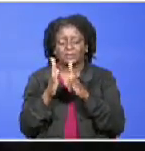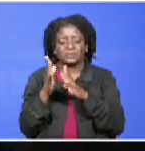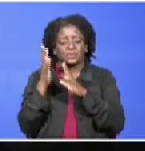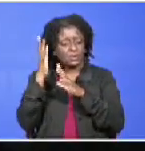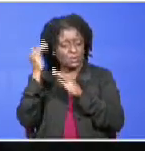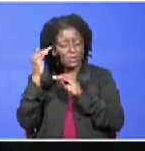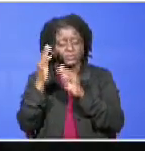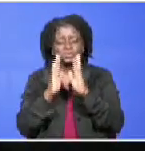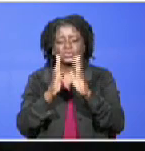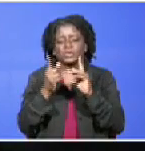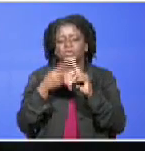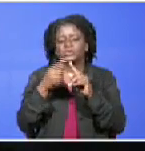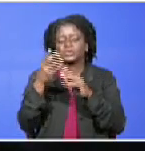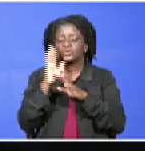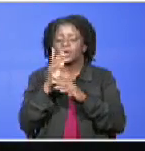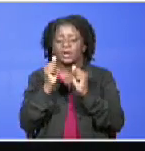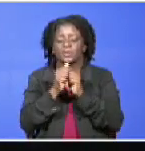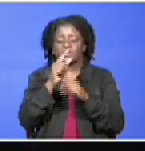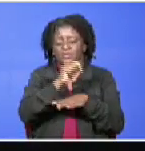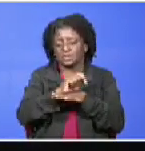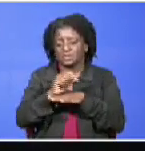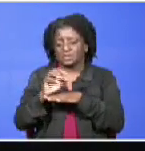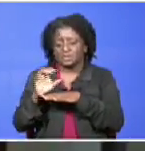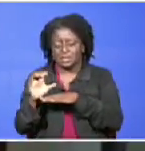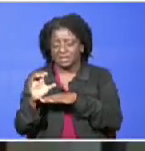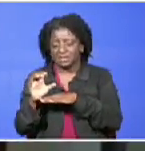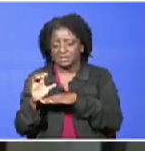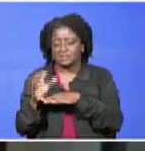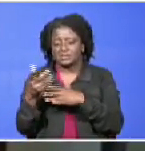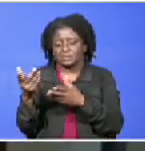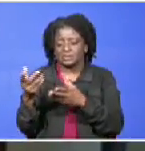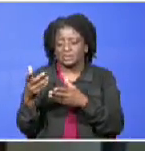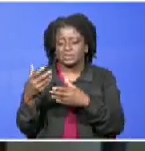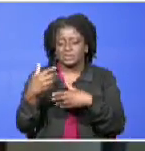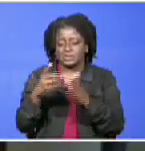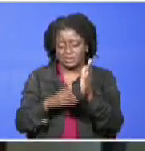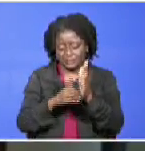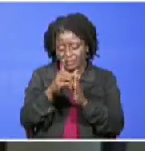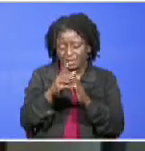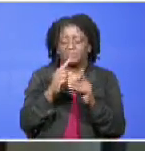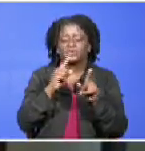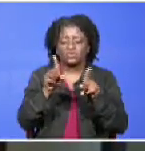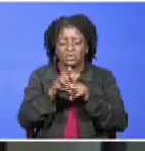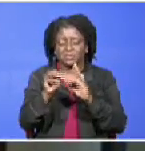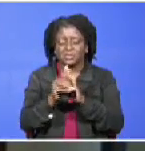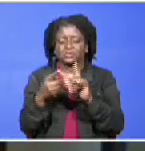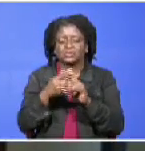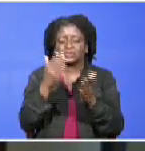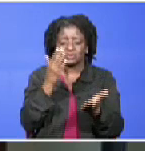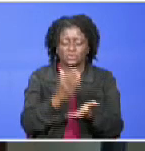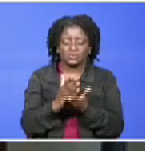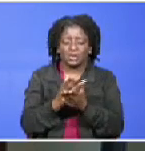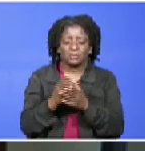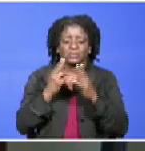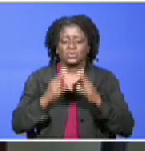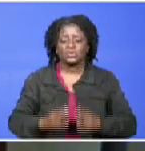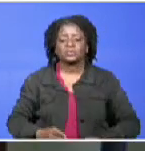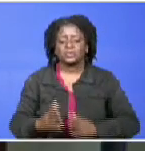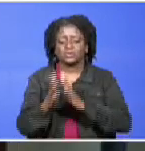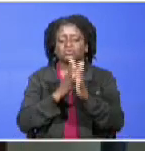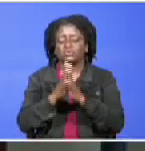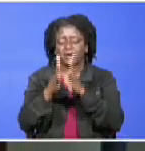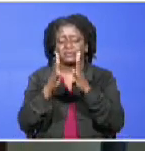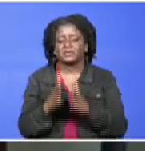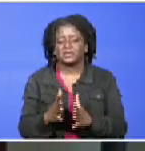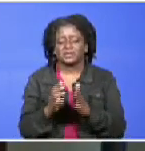agreement which will stop human smugglers in their tracks. An ideal outcome would be for us to be able to arrange with them a